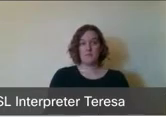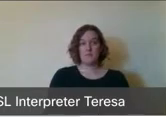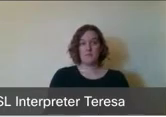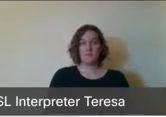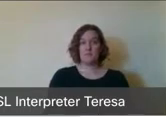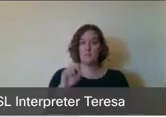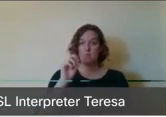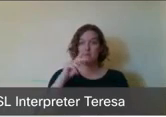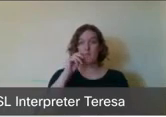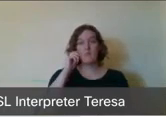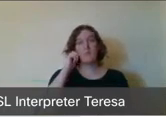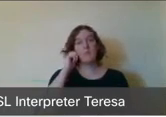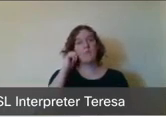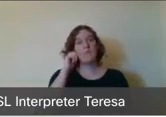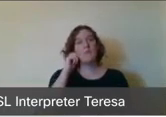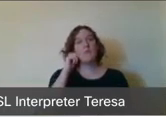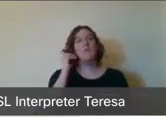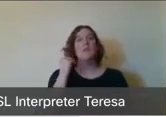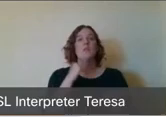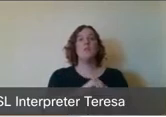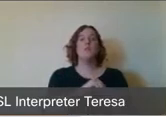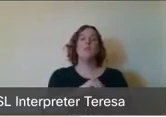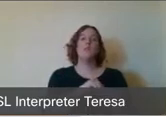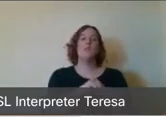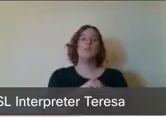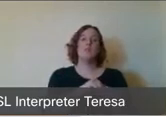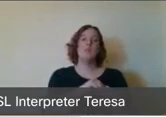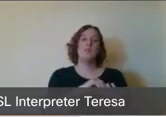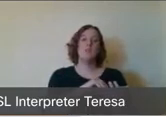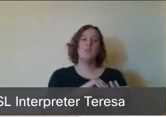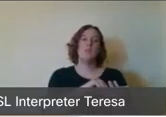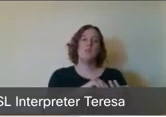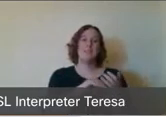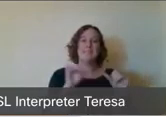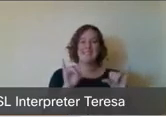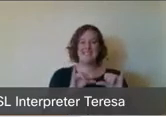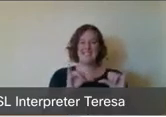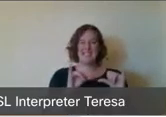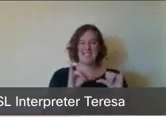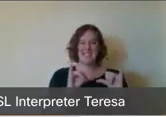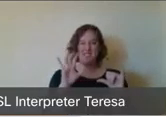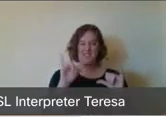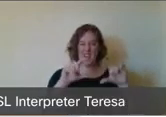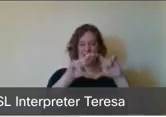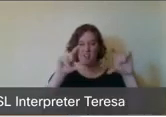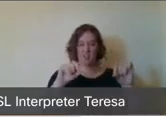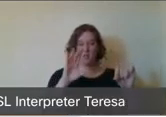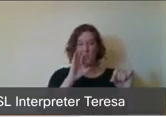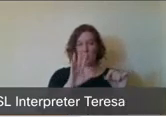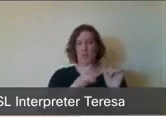Okay, here we go. So again, you know the size of the block will align with the number of people who